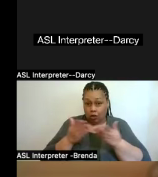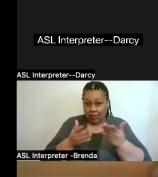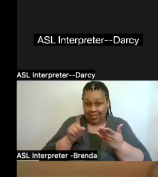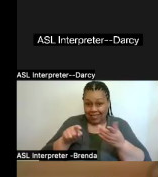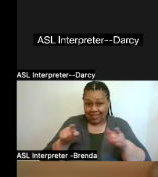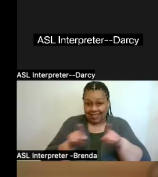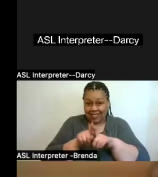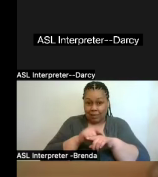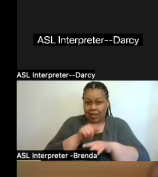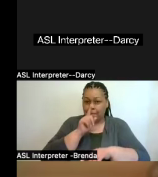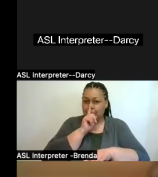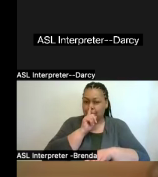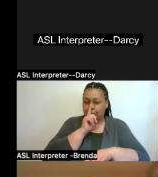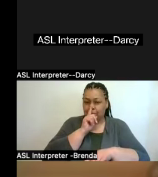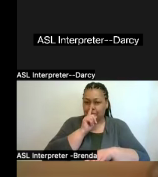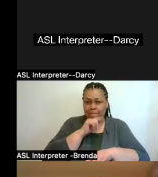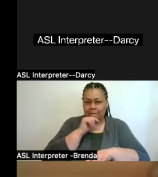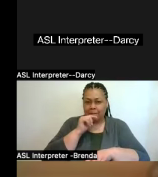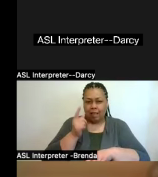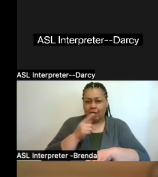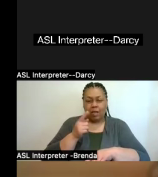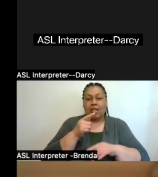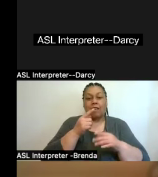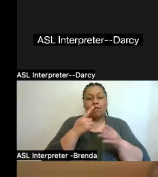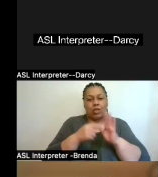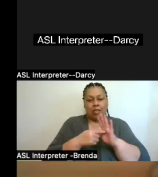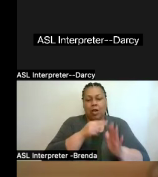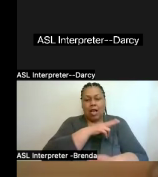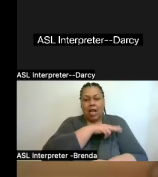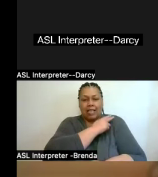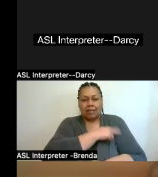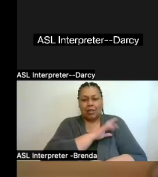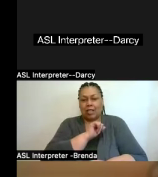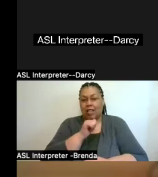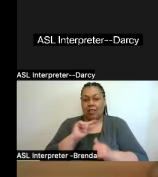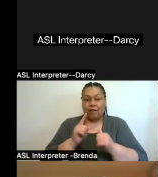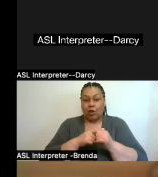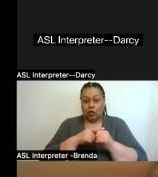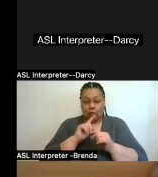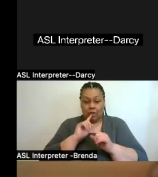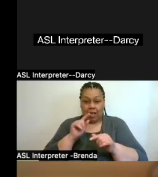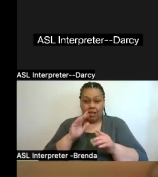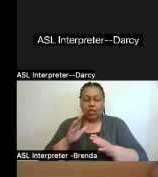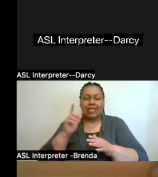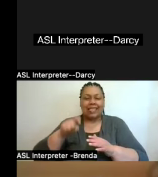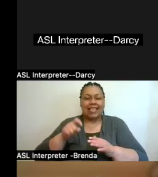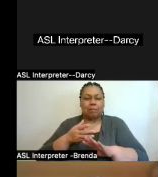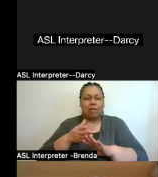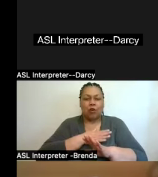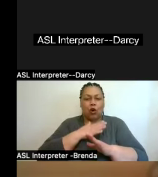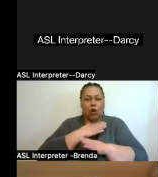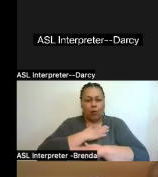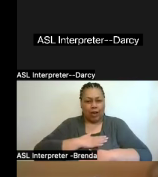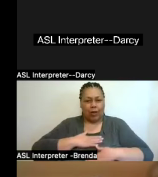And an example I like to give, I write down here that hospitals and other first responders need the services before recreational